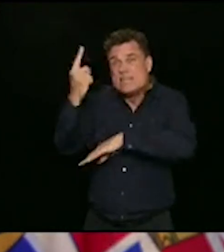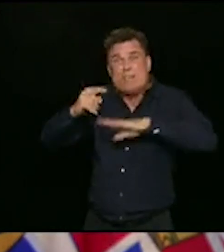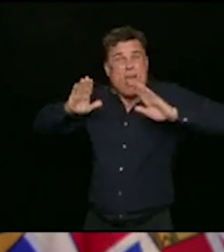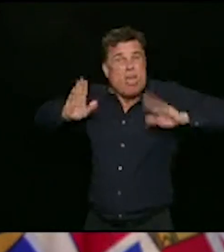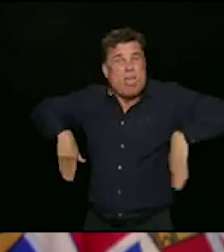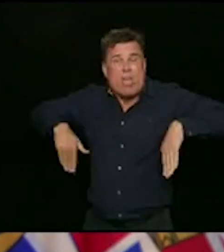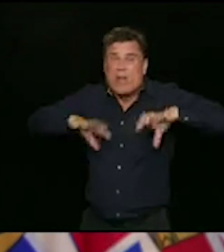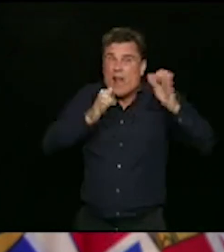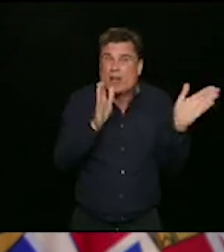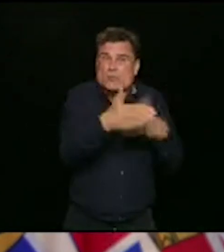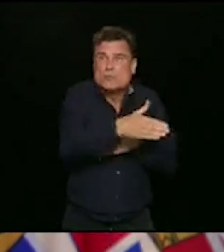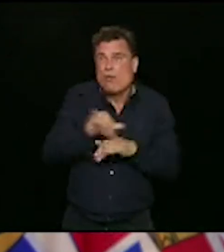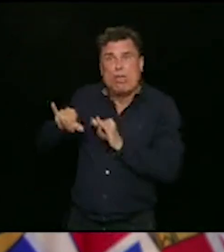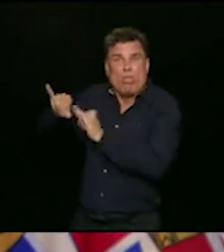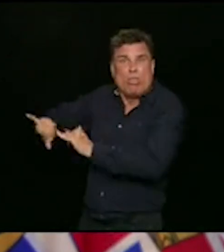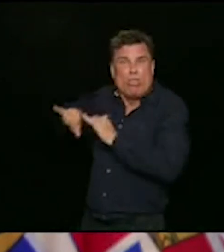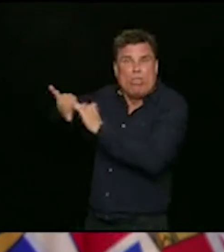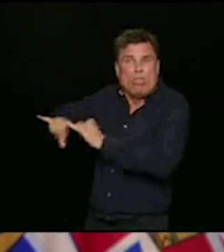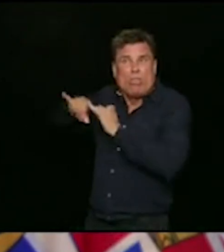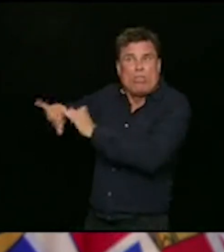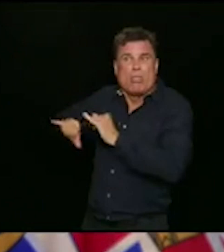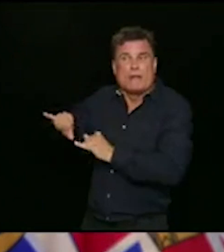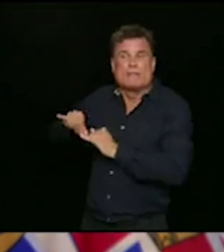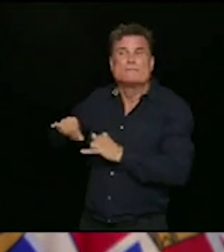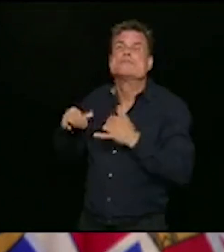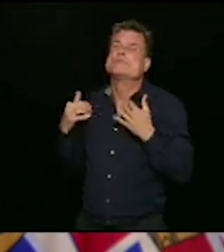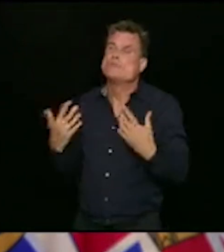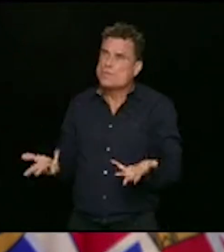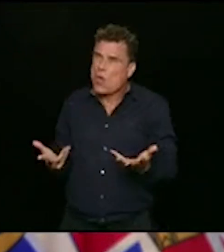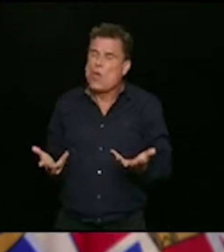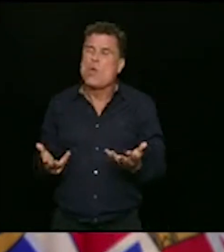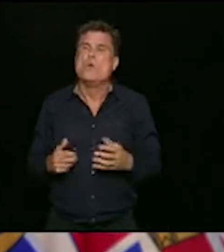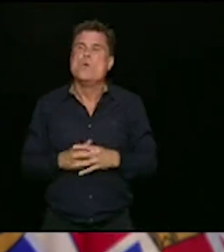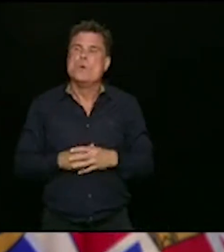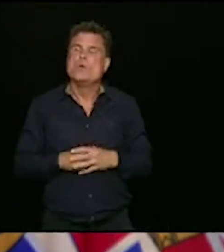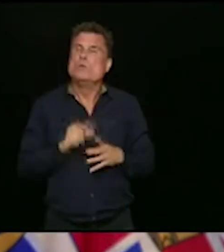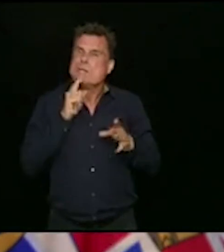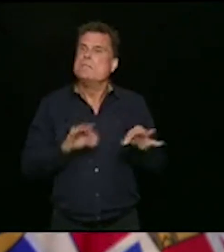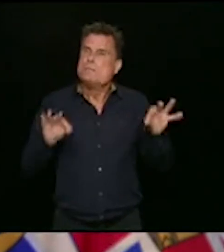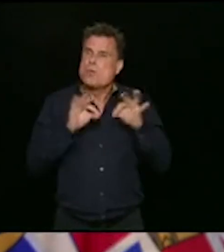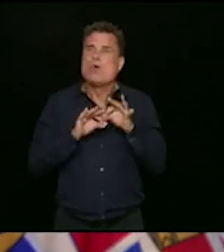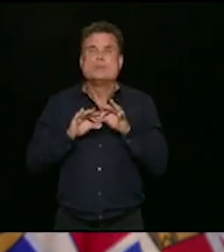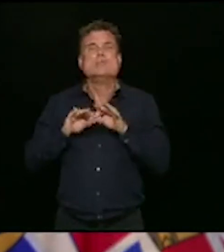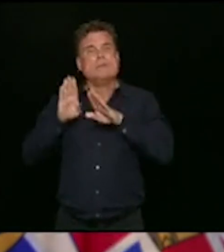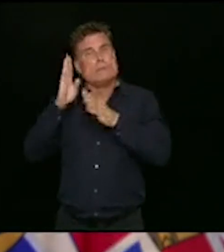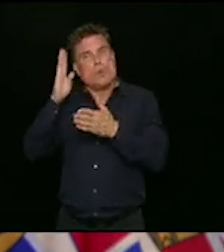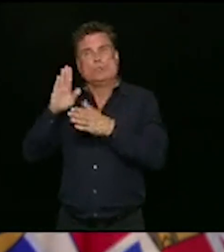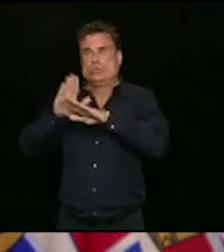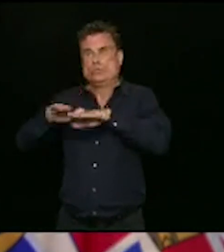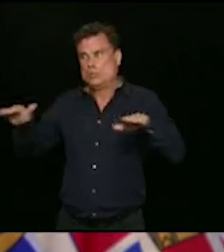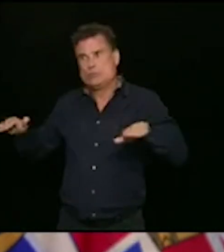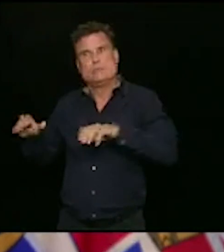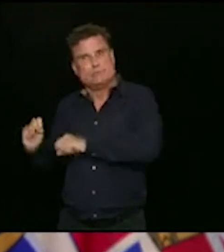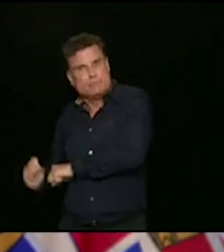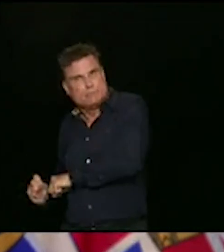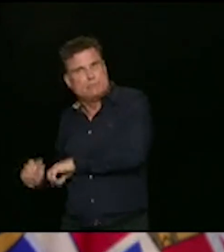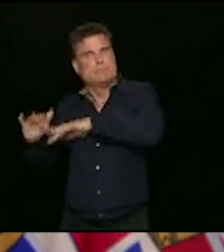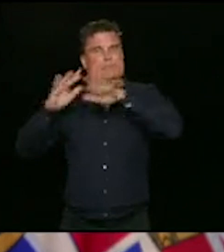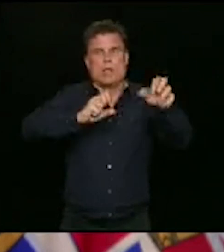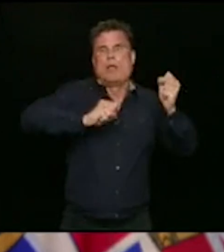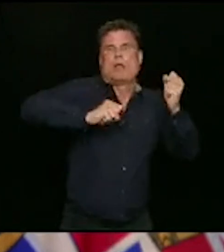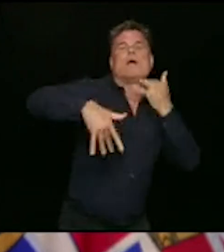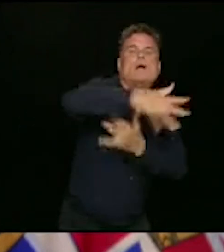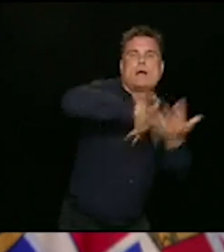type of learning that many children need in that classroom setting is something that we need to make a priority.